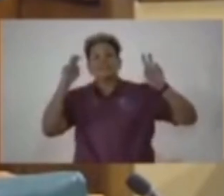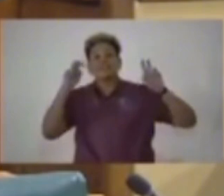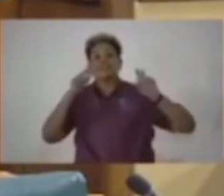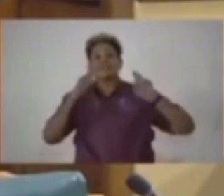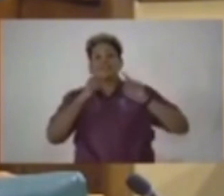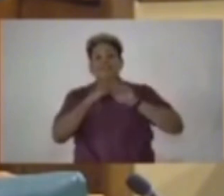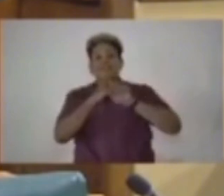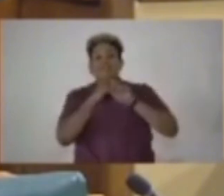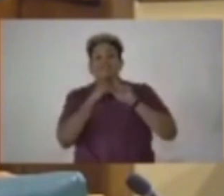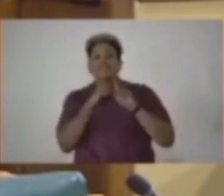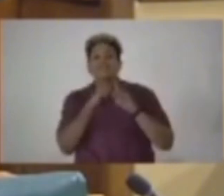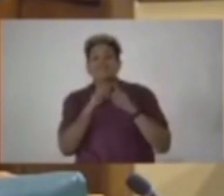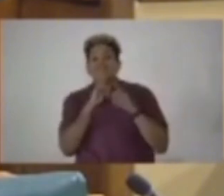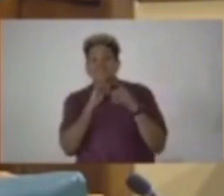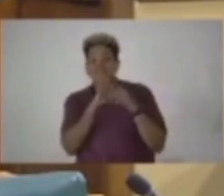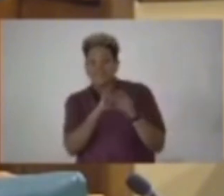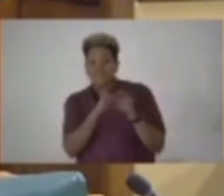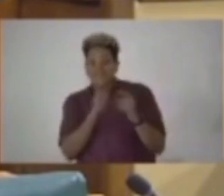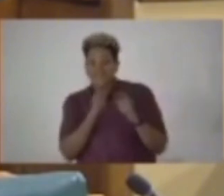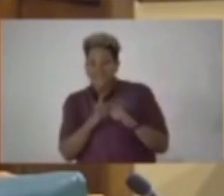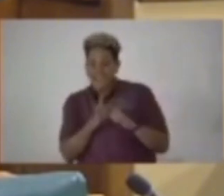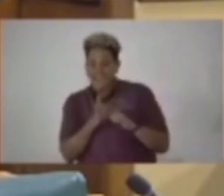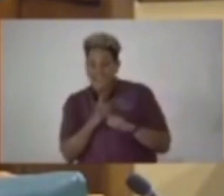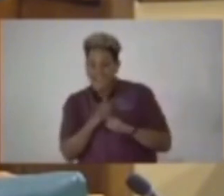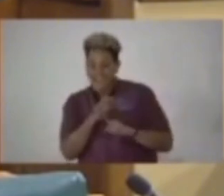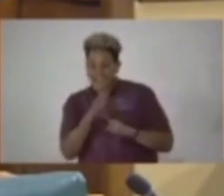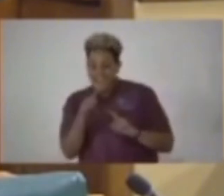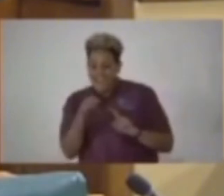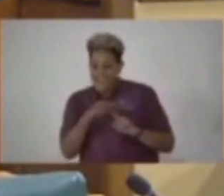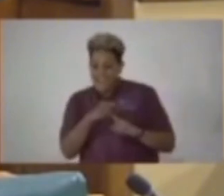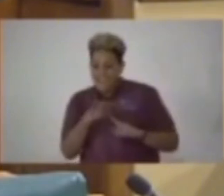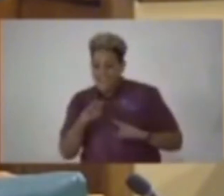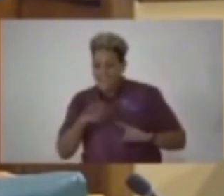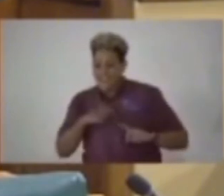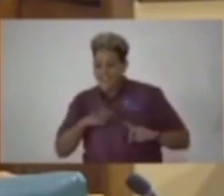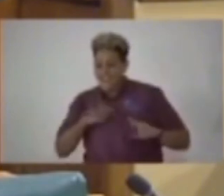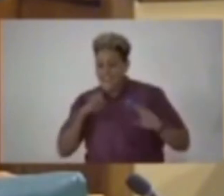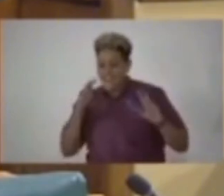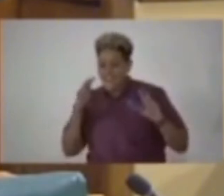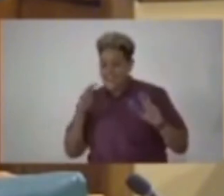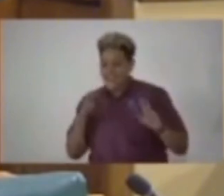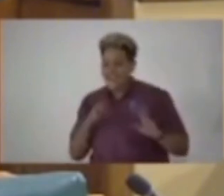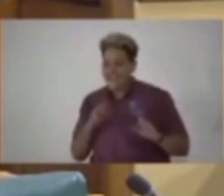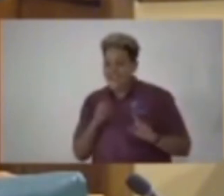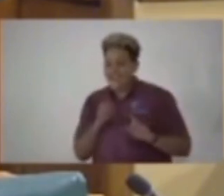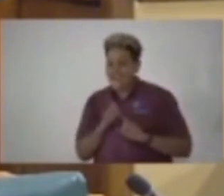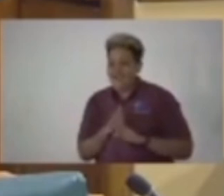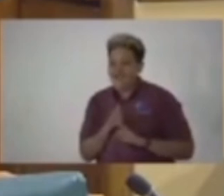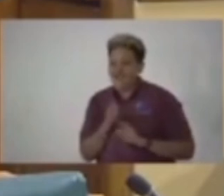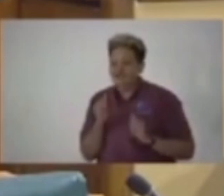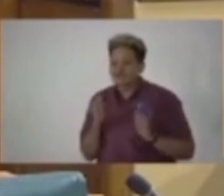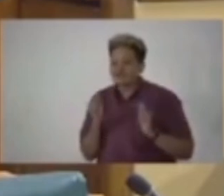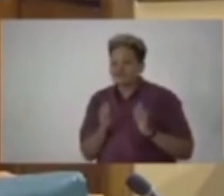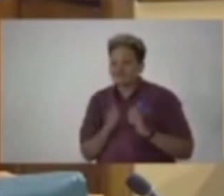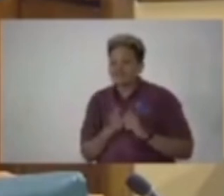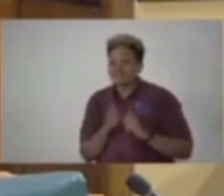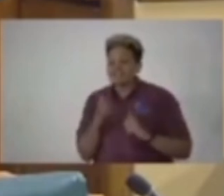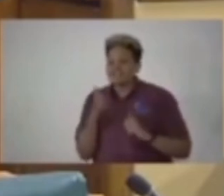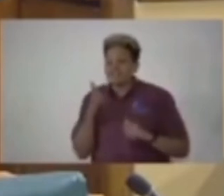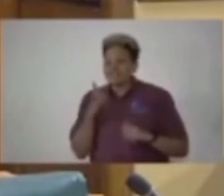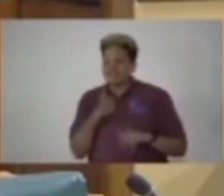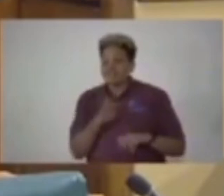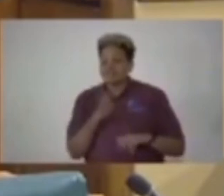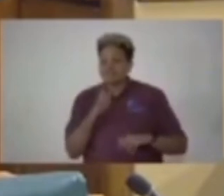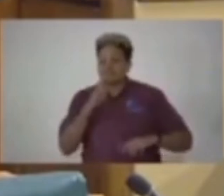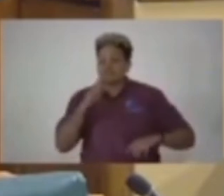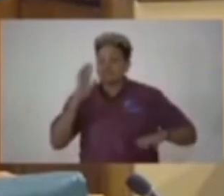until there is the report presented. Because I think